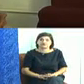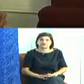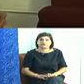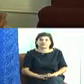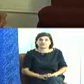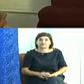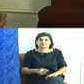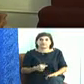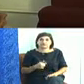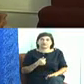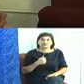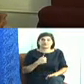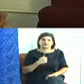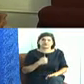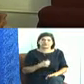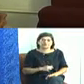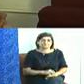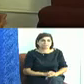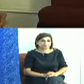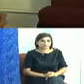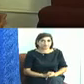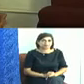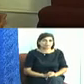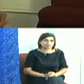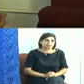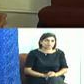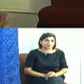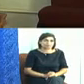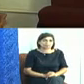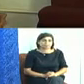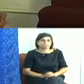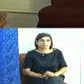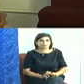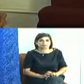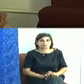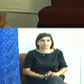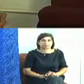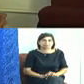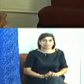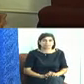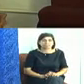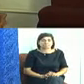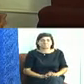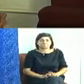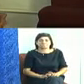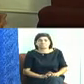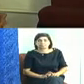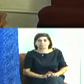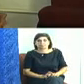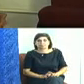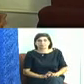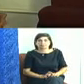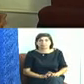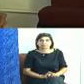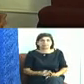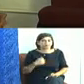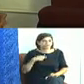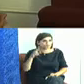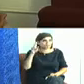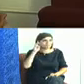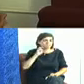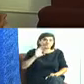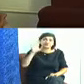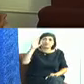I am thine, O Lord. I have heard thy